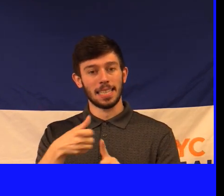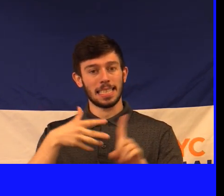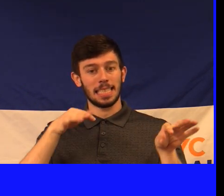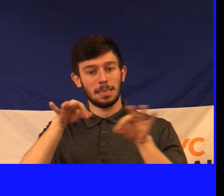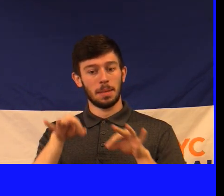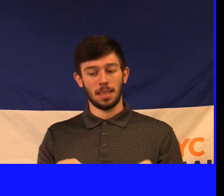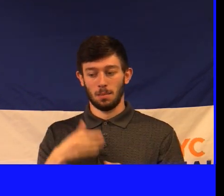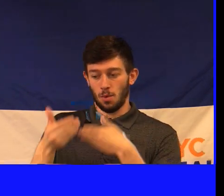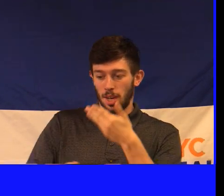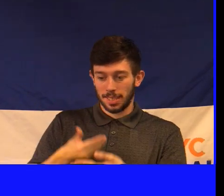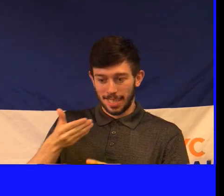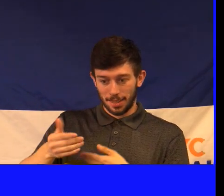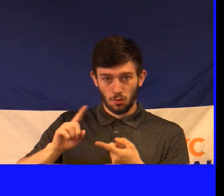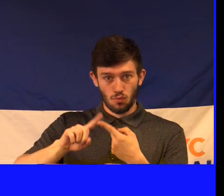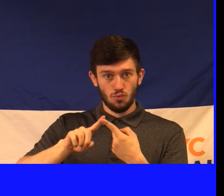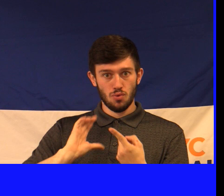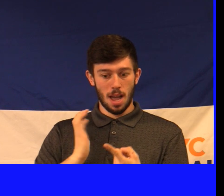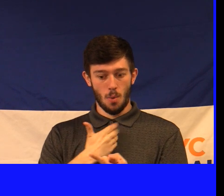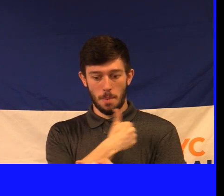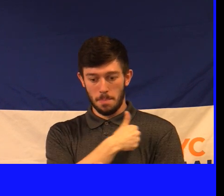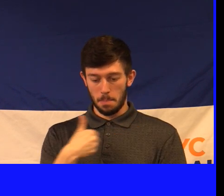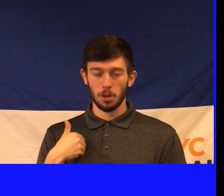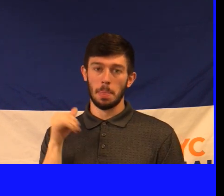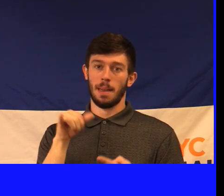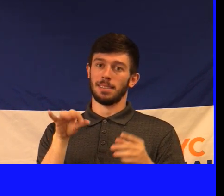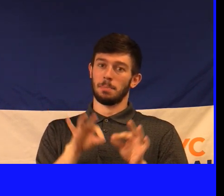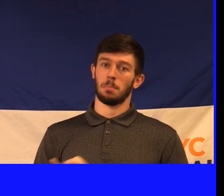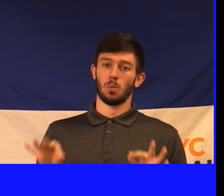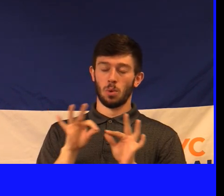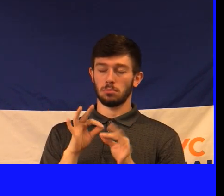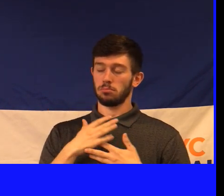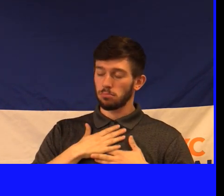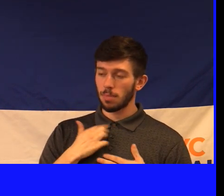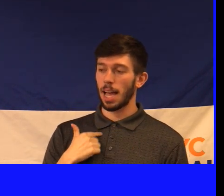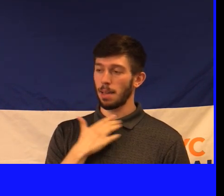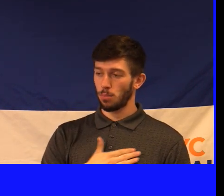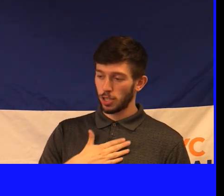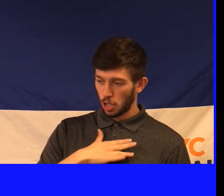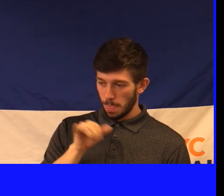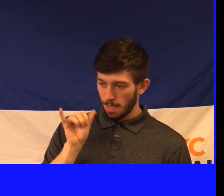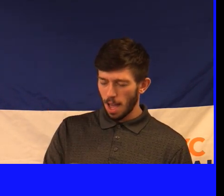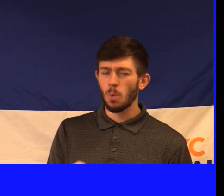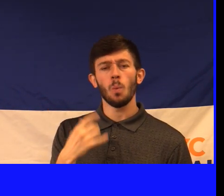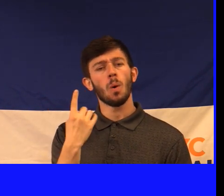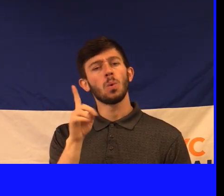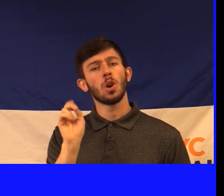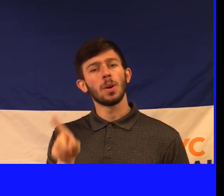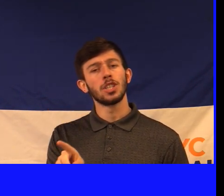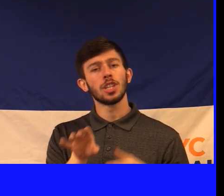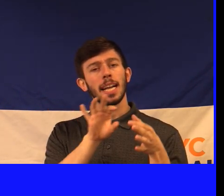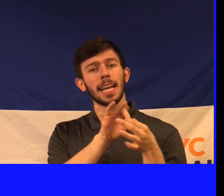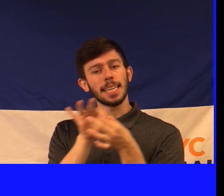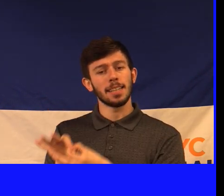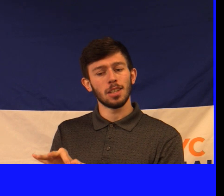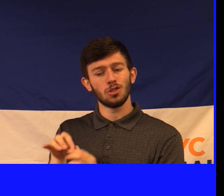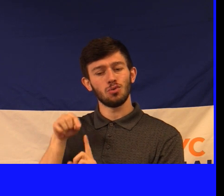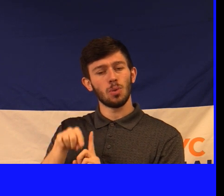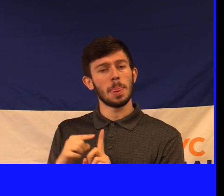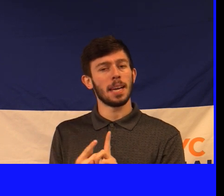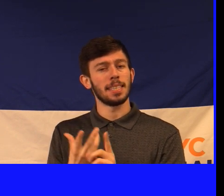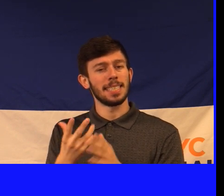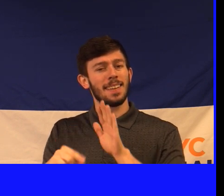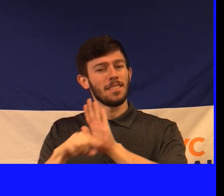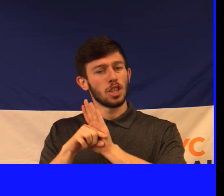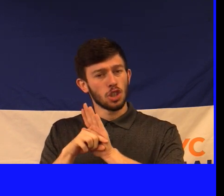me. And I appreciate that. I had a quick question connected to that the efficiency pointed